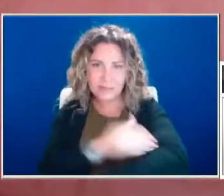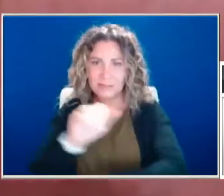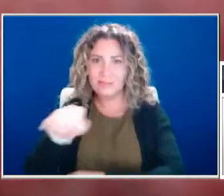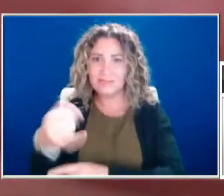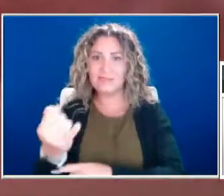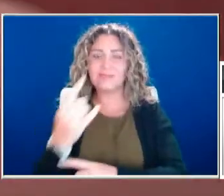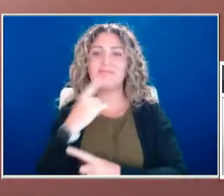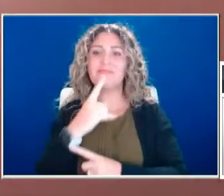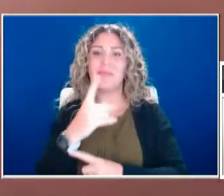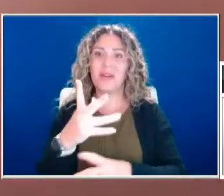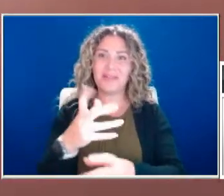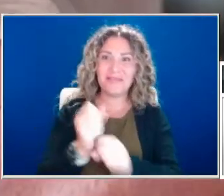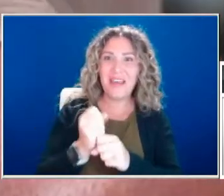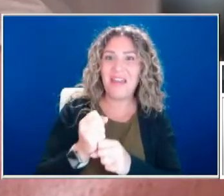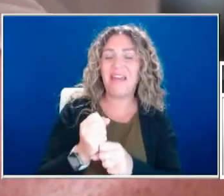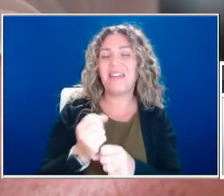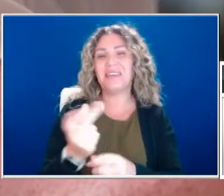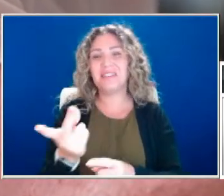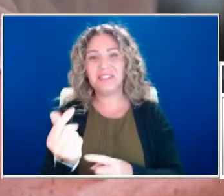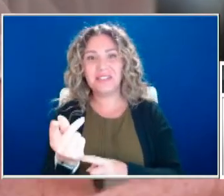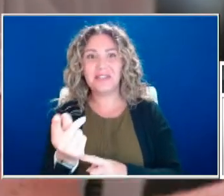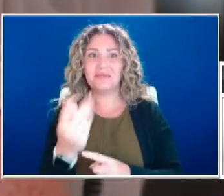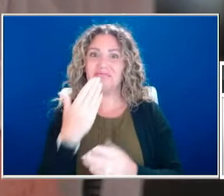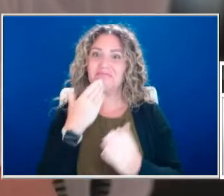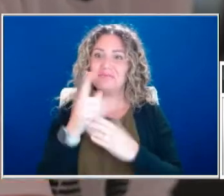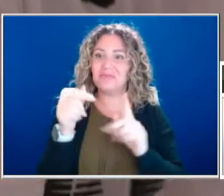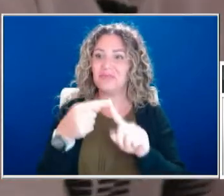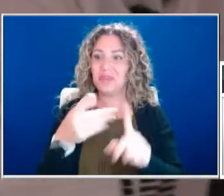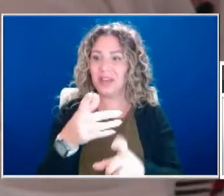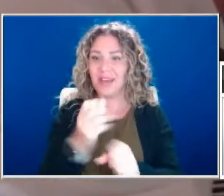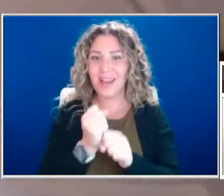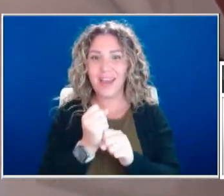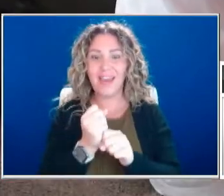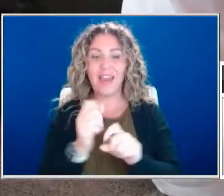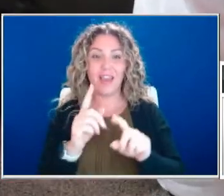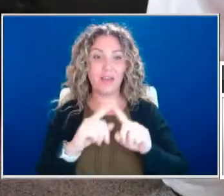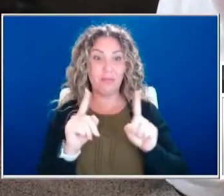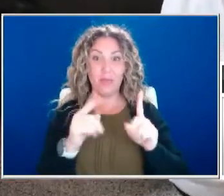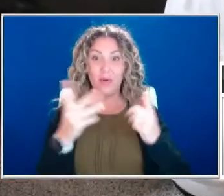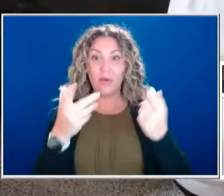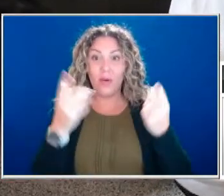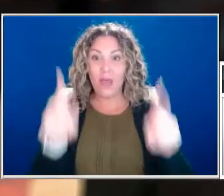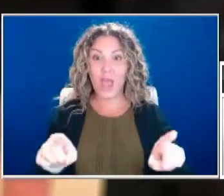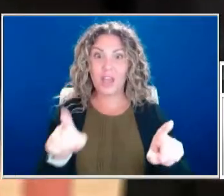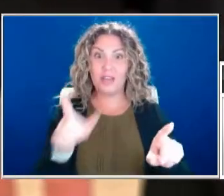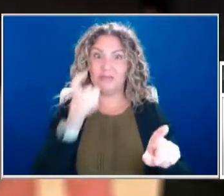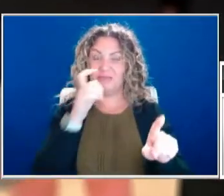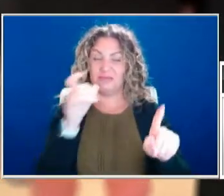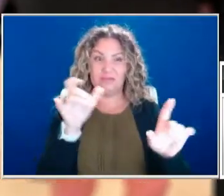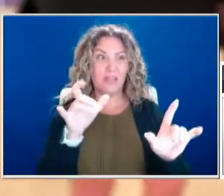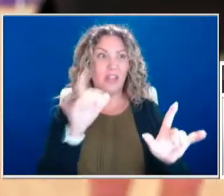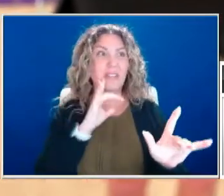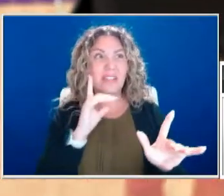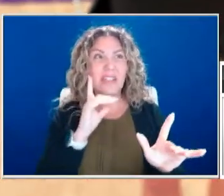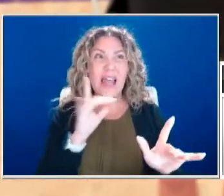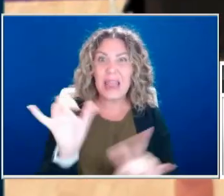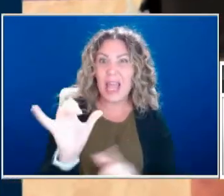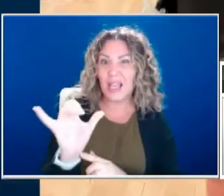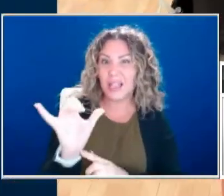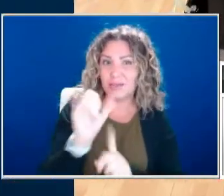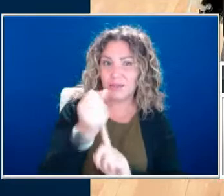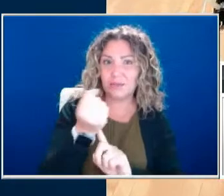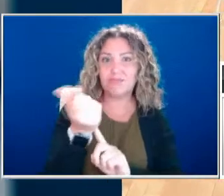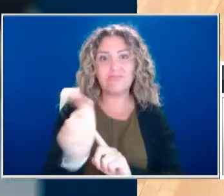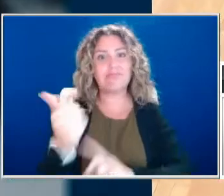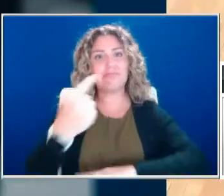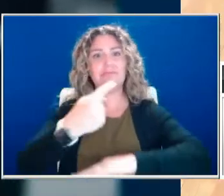wish. She was really good since we got her. But in the unlikeliest of circumstances. Good job. It was like any day at the gym